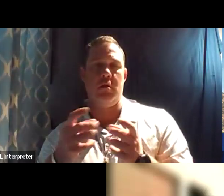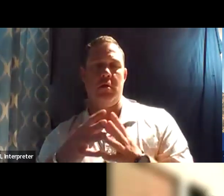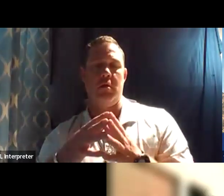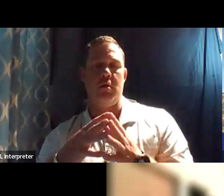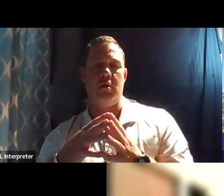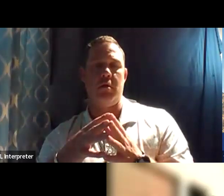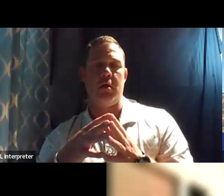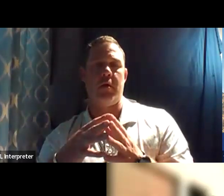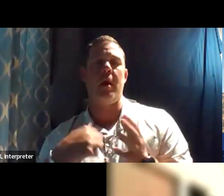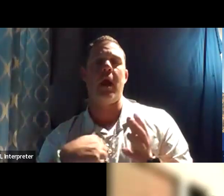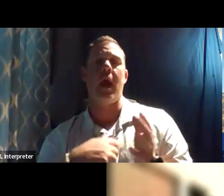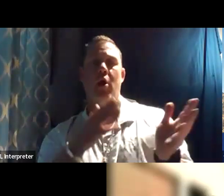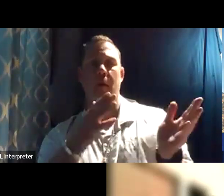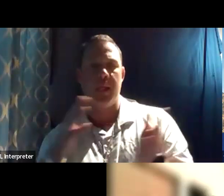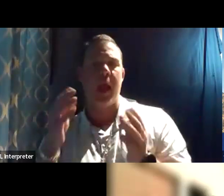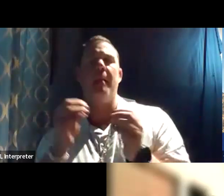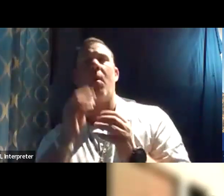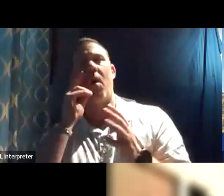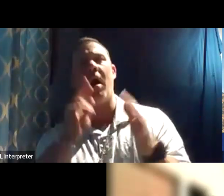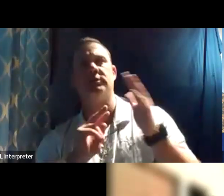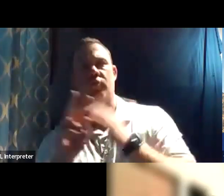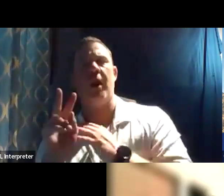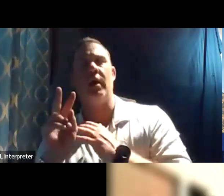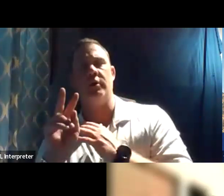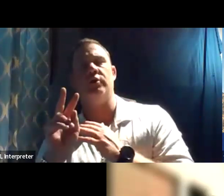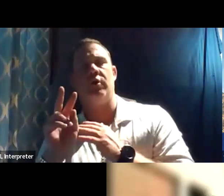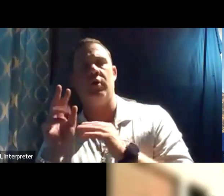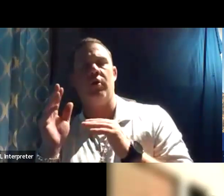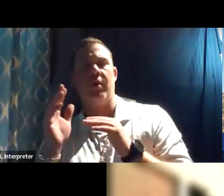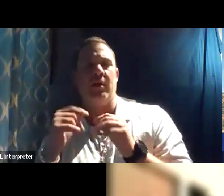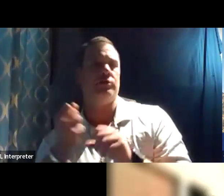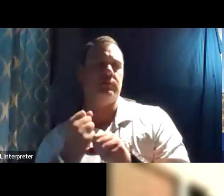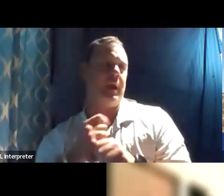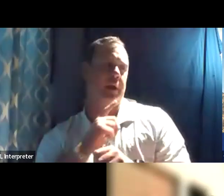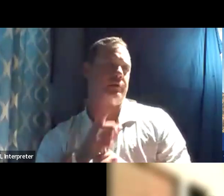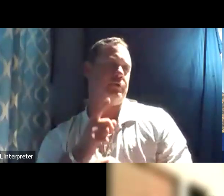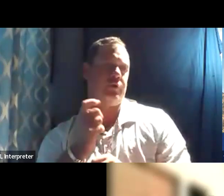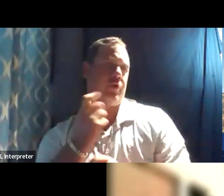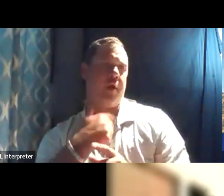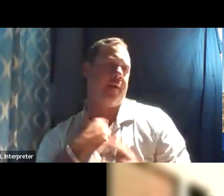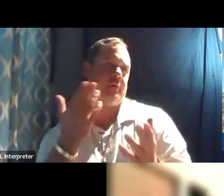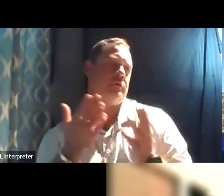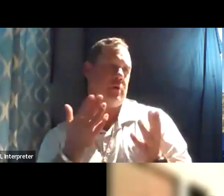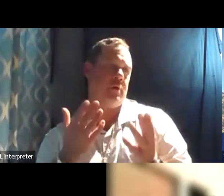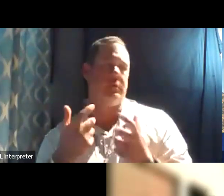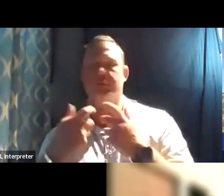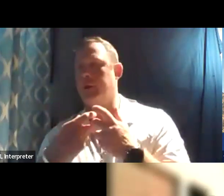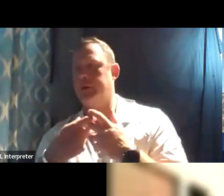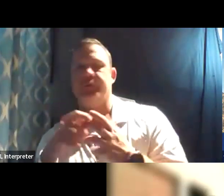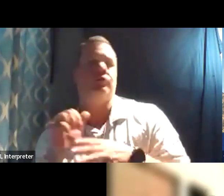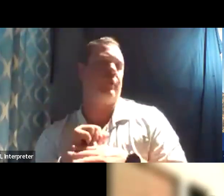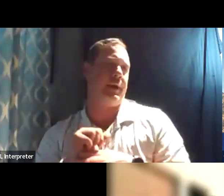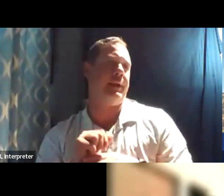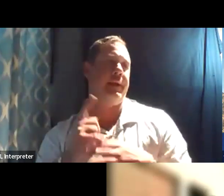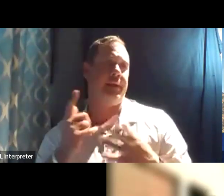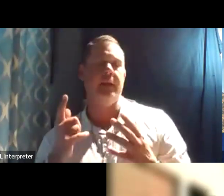that our plan is more aspirational than making sure everyone has service, a device, and training. It's like,